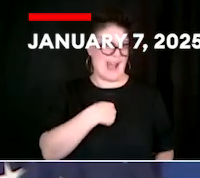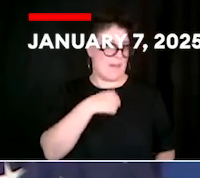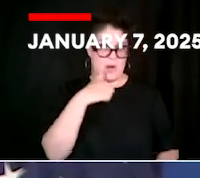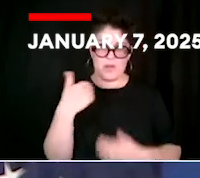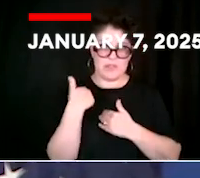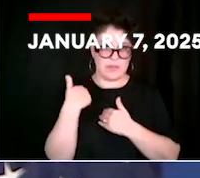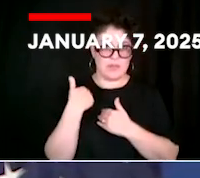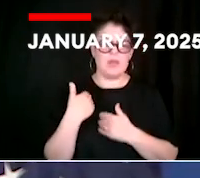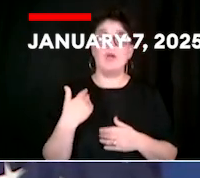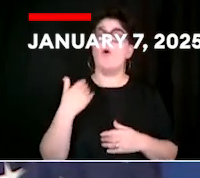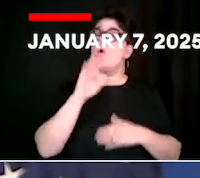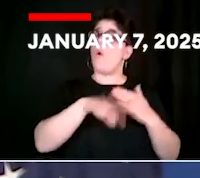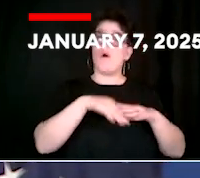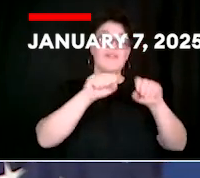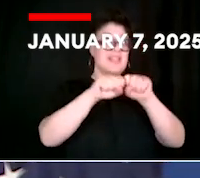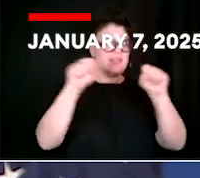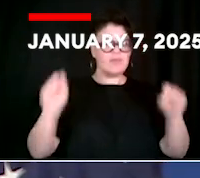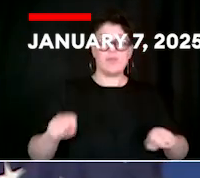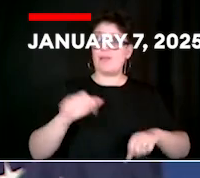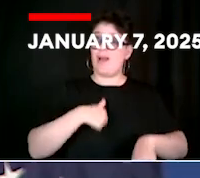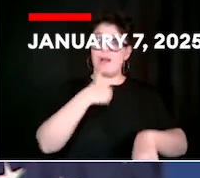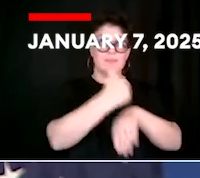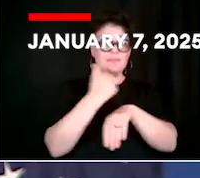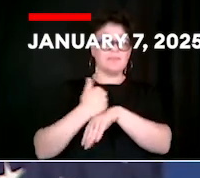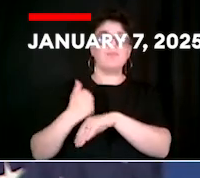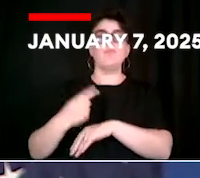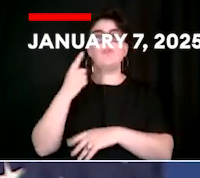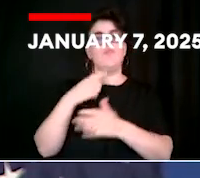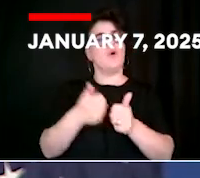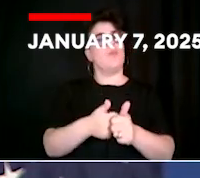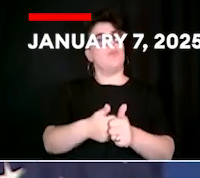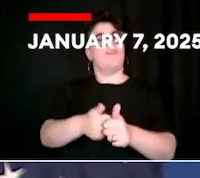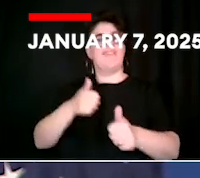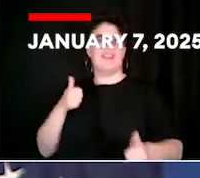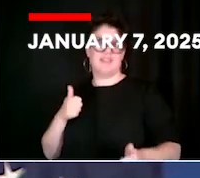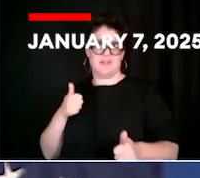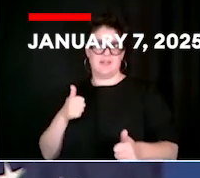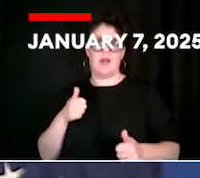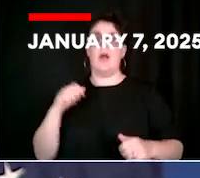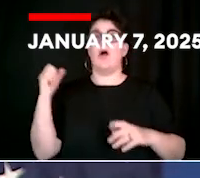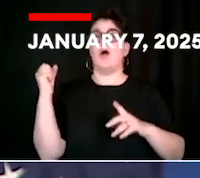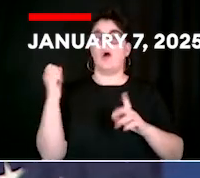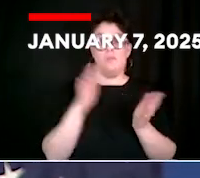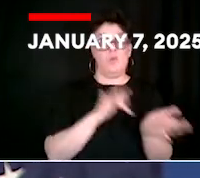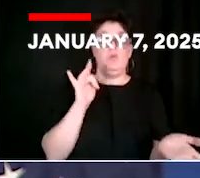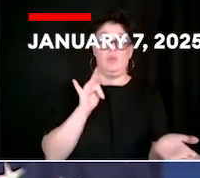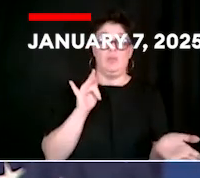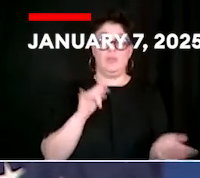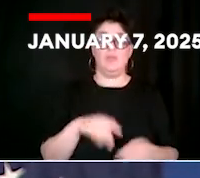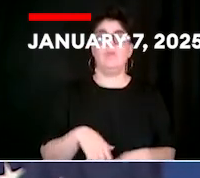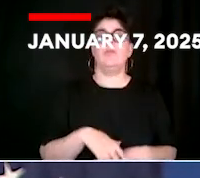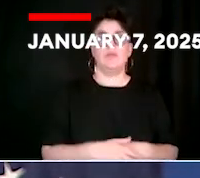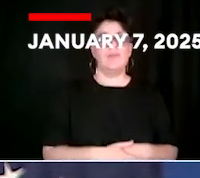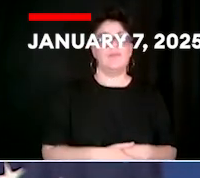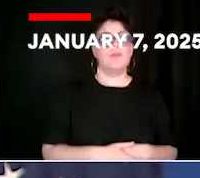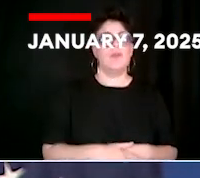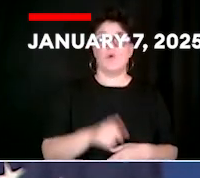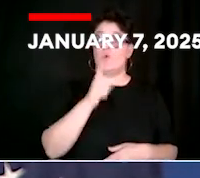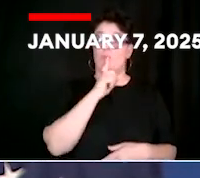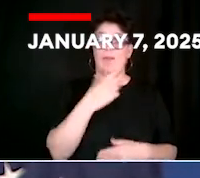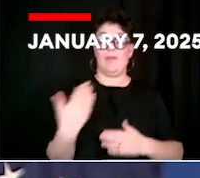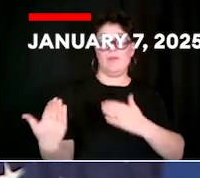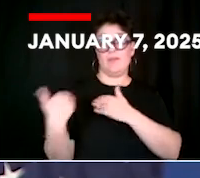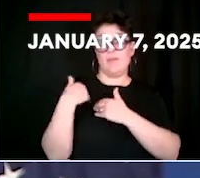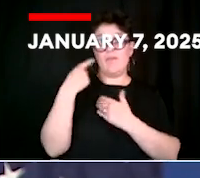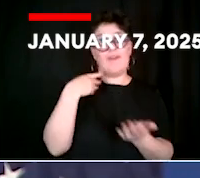any form of abuse. And those who are put in place to do that, they should do their job. But the ultimate responsibility of the fiscal management